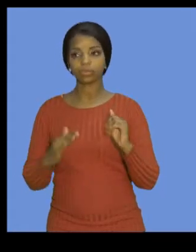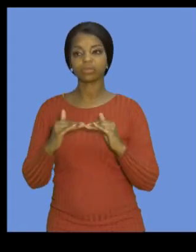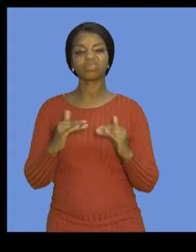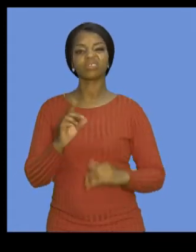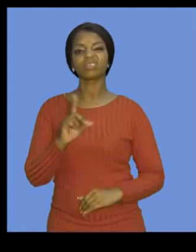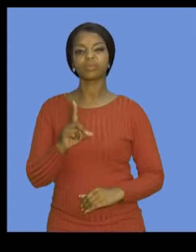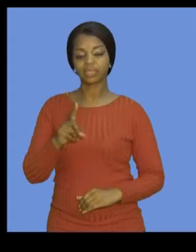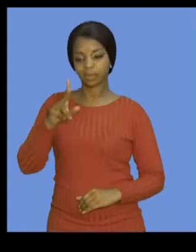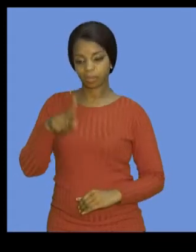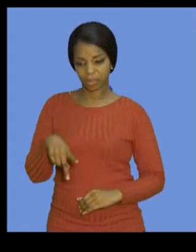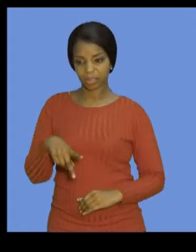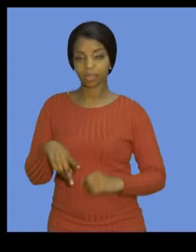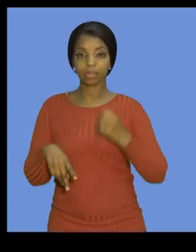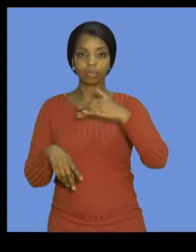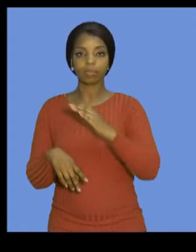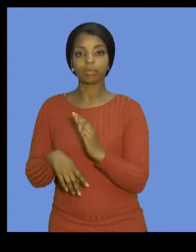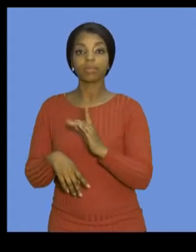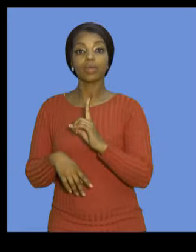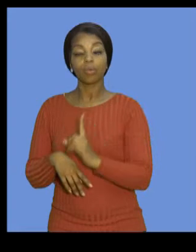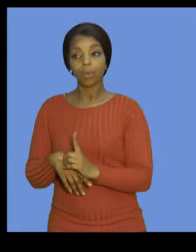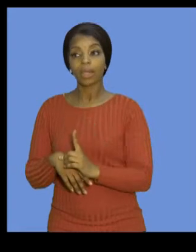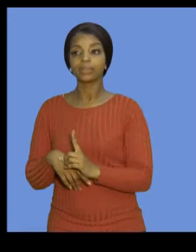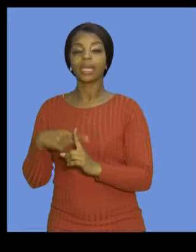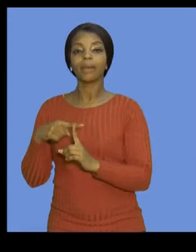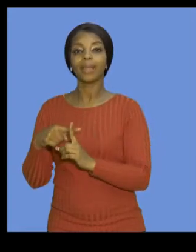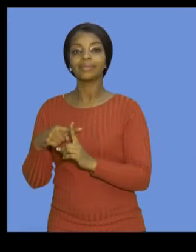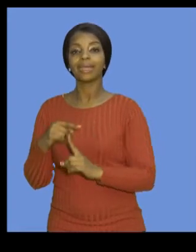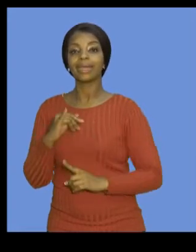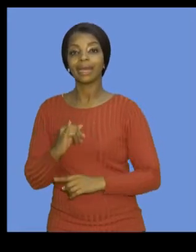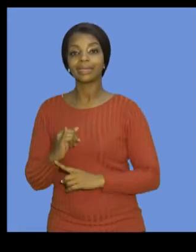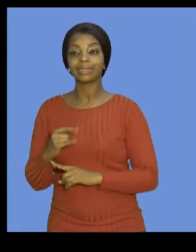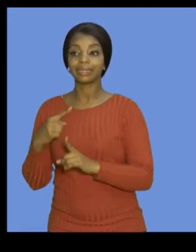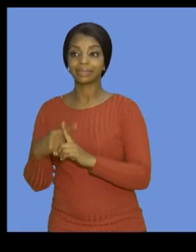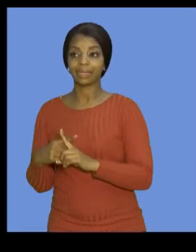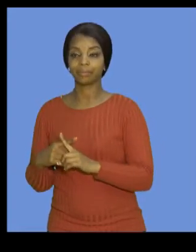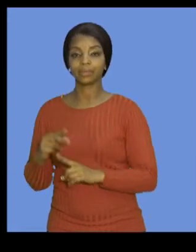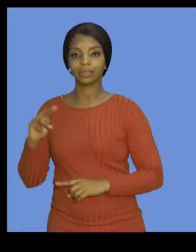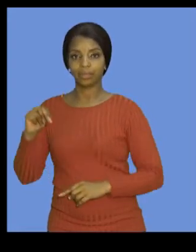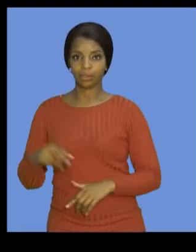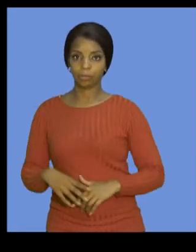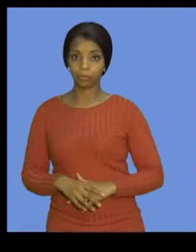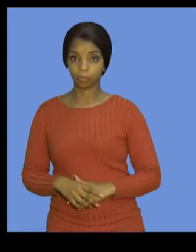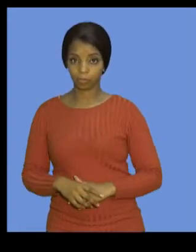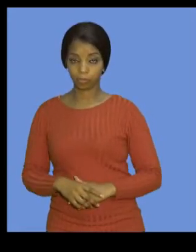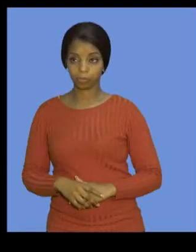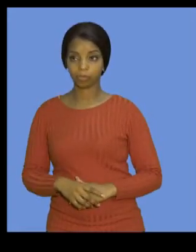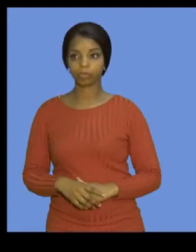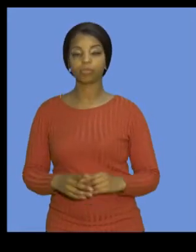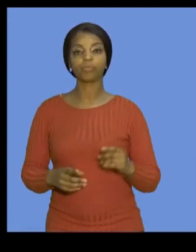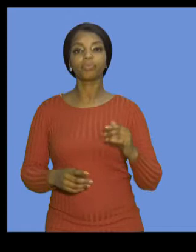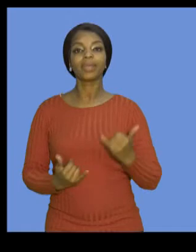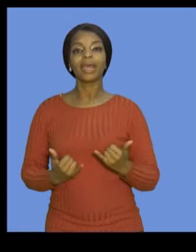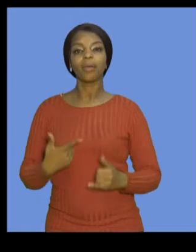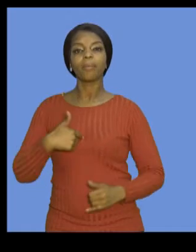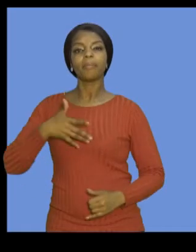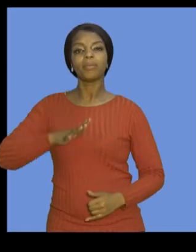P into 1 plus I multiplied by N, right? The P is what I'm looking for. The